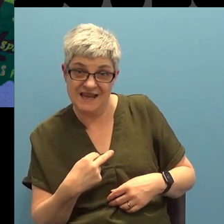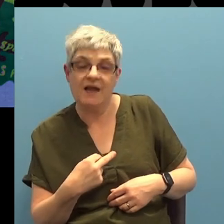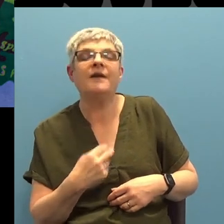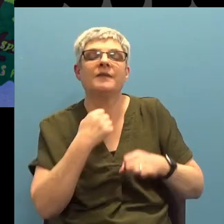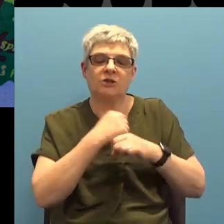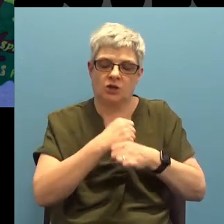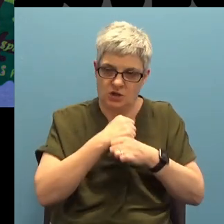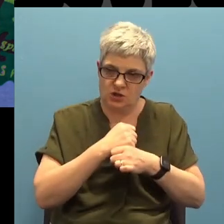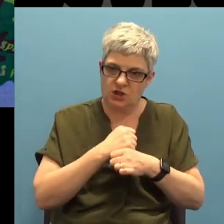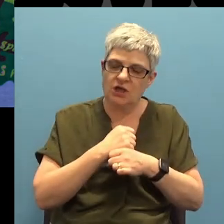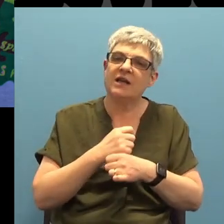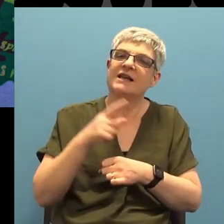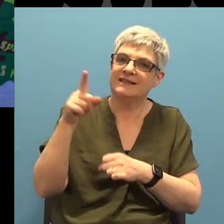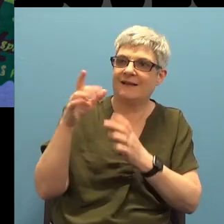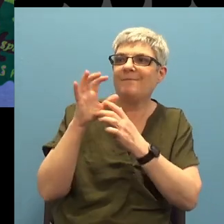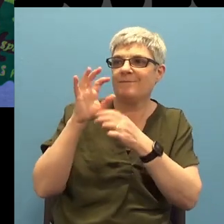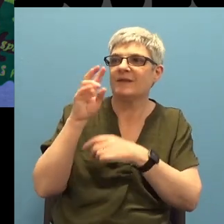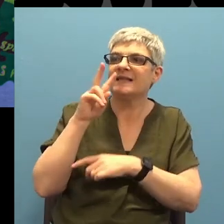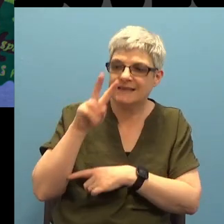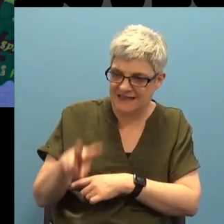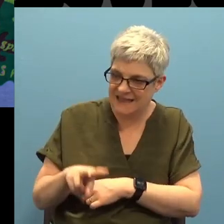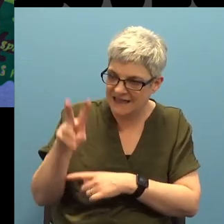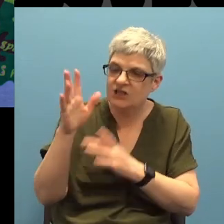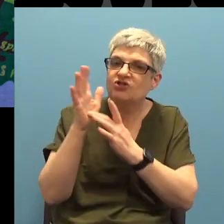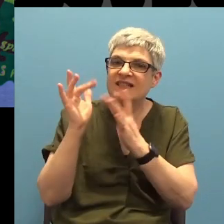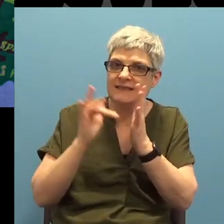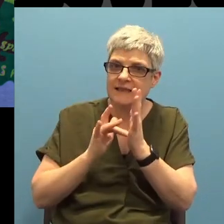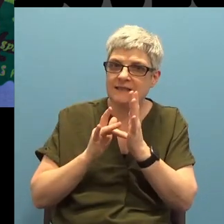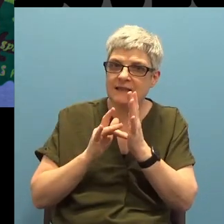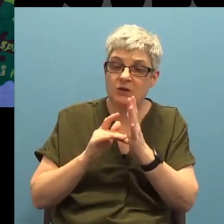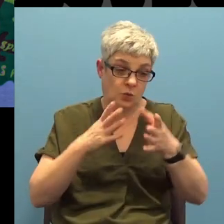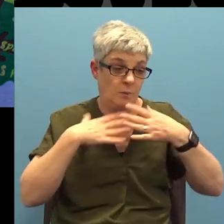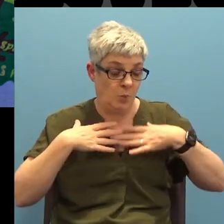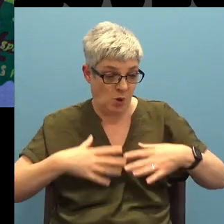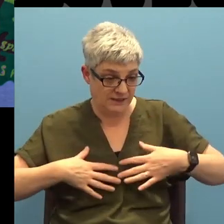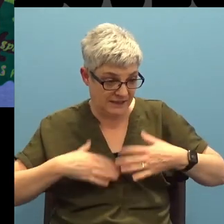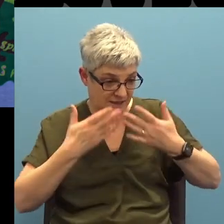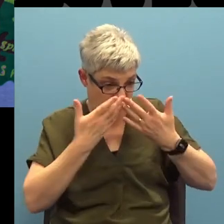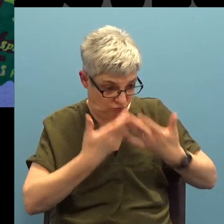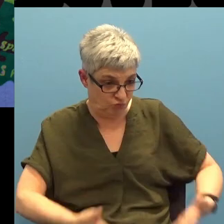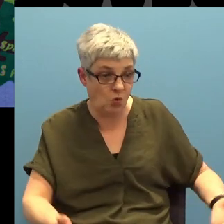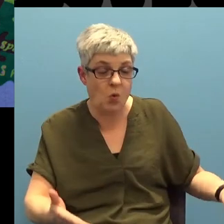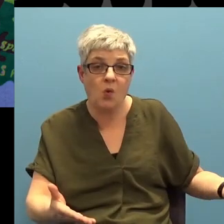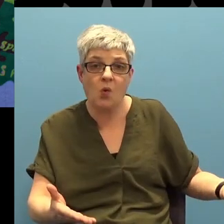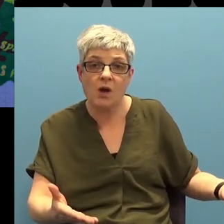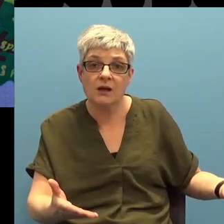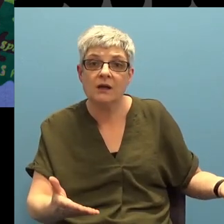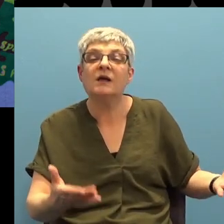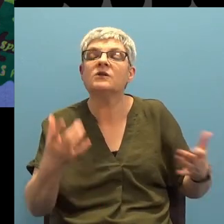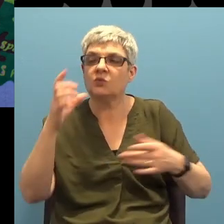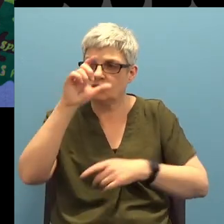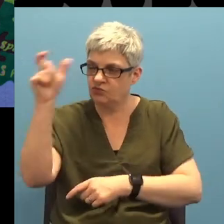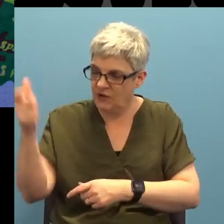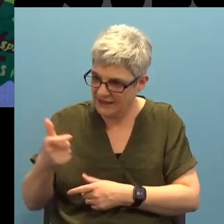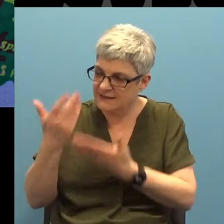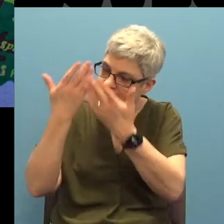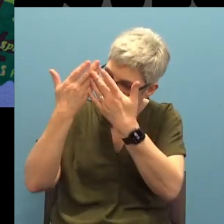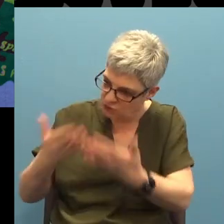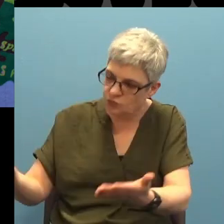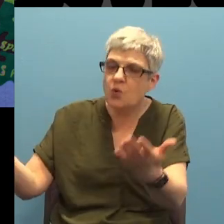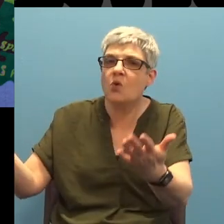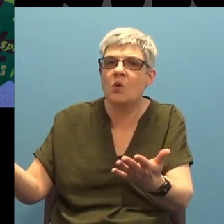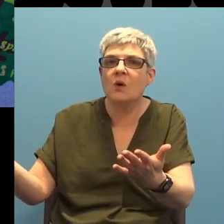people see of Jesus. And just as our bodies are put into visible action, so Christ is put into